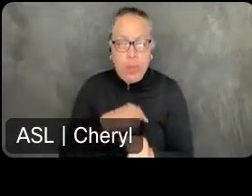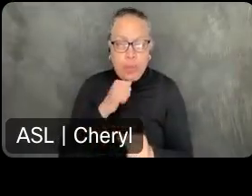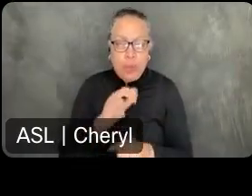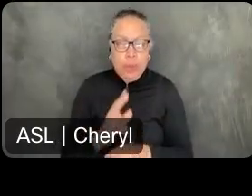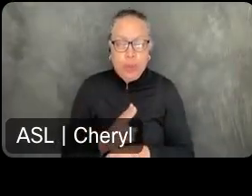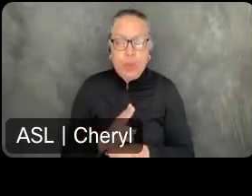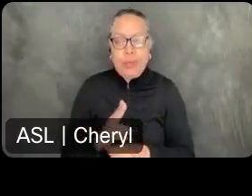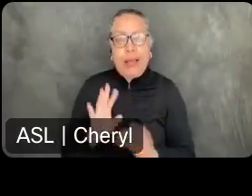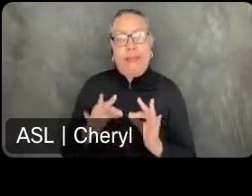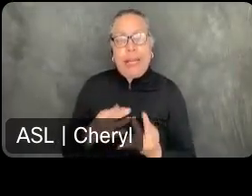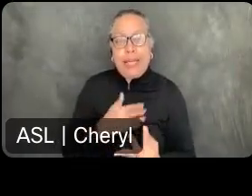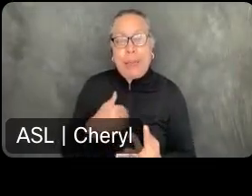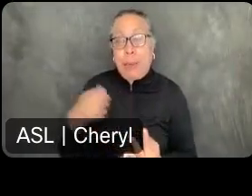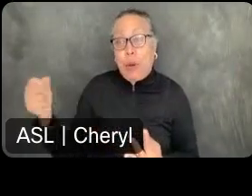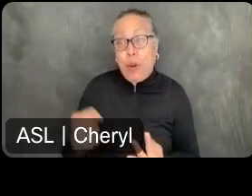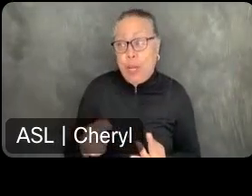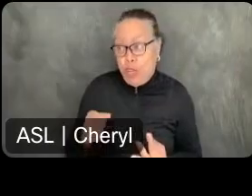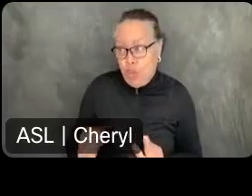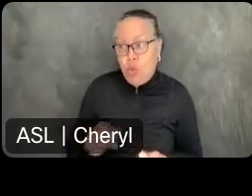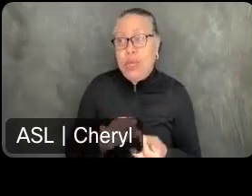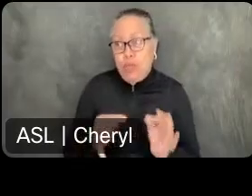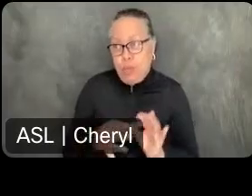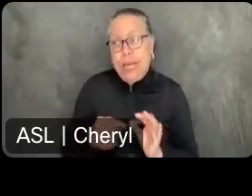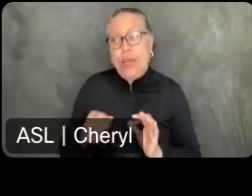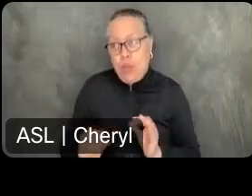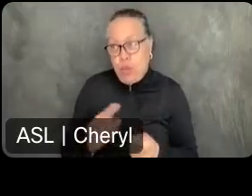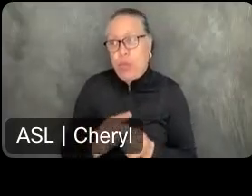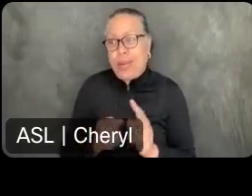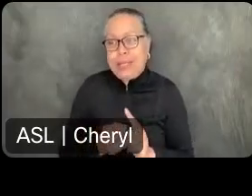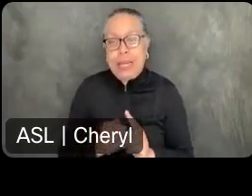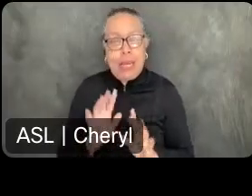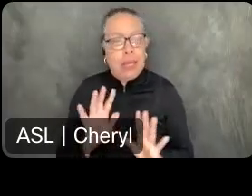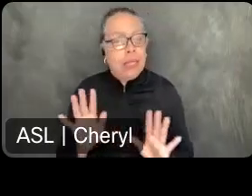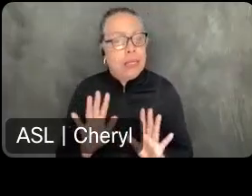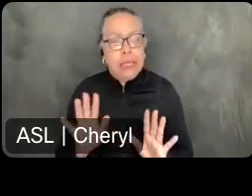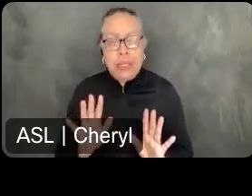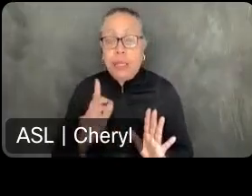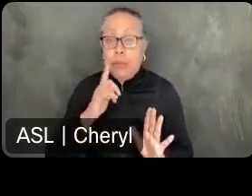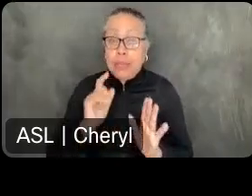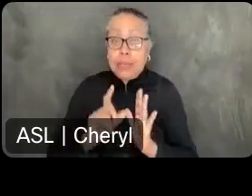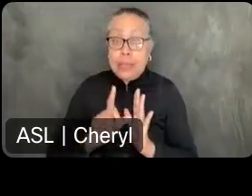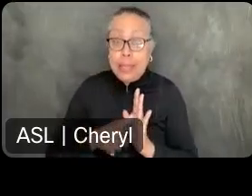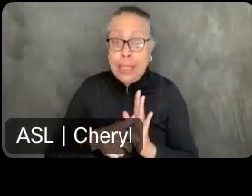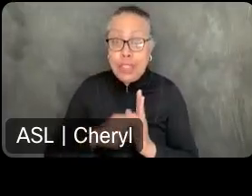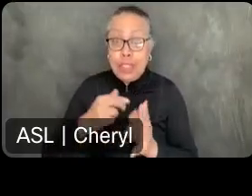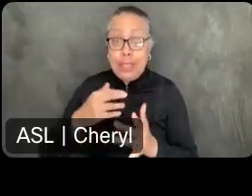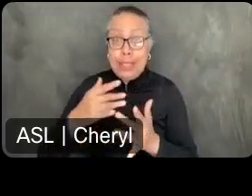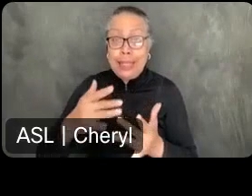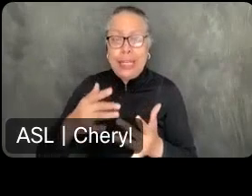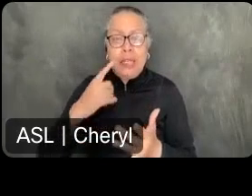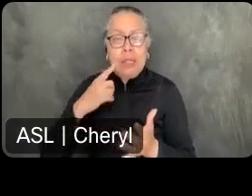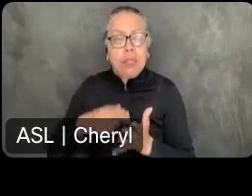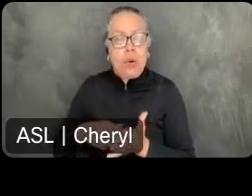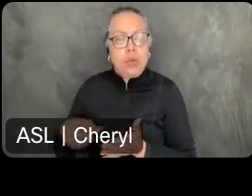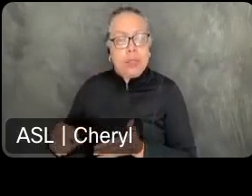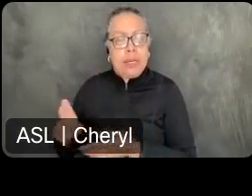family members or social supports as translators because it may come out later that there may be some power and control within